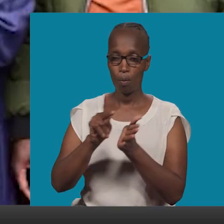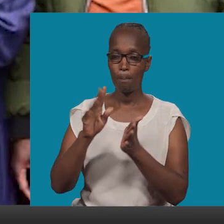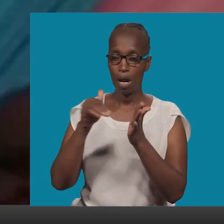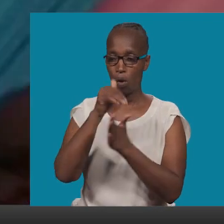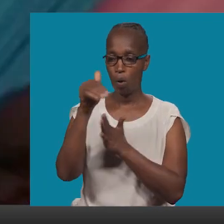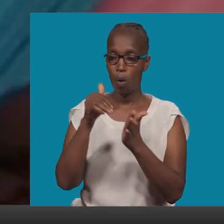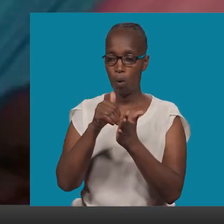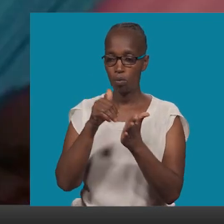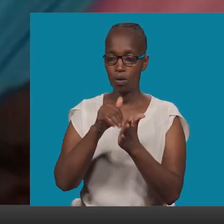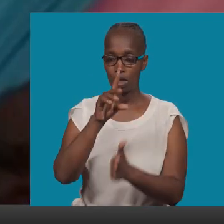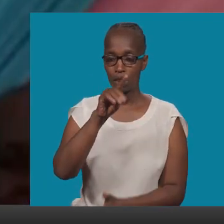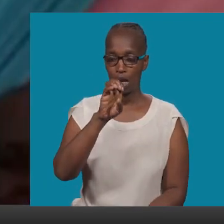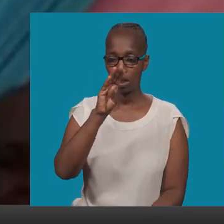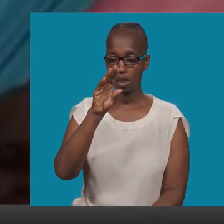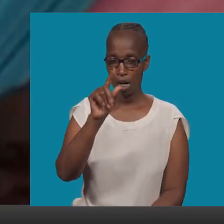madeni.